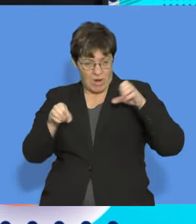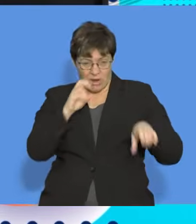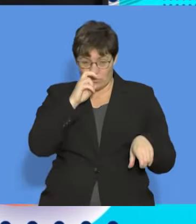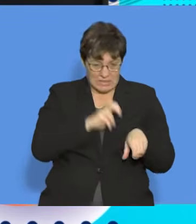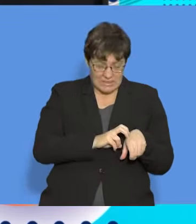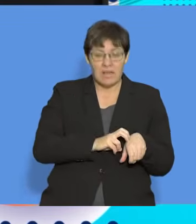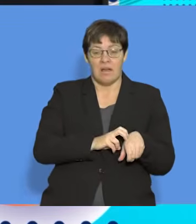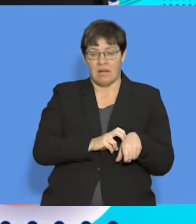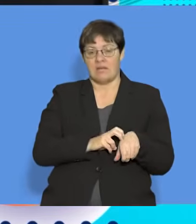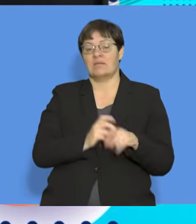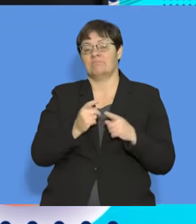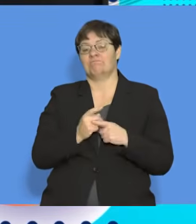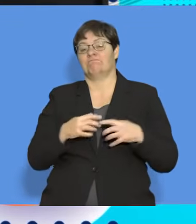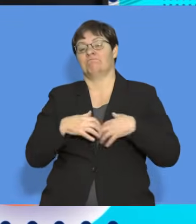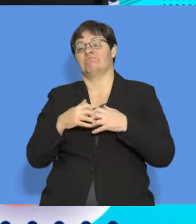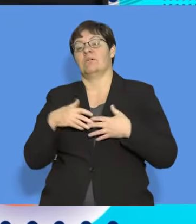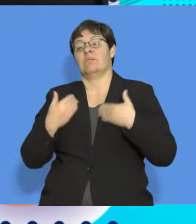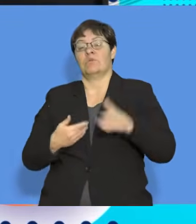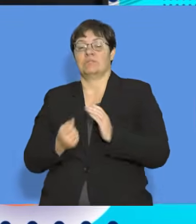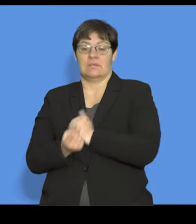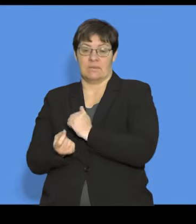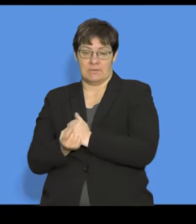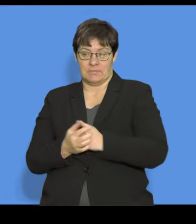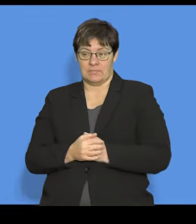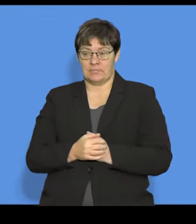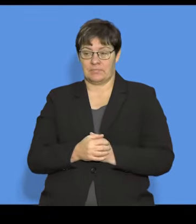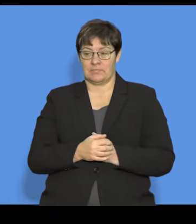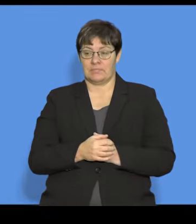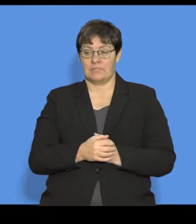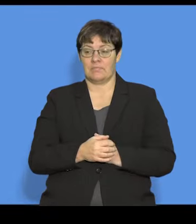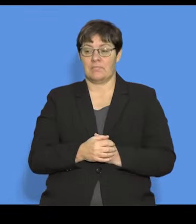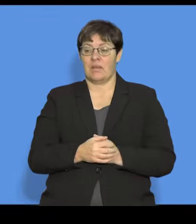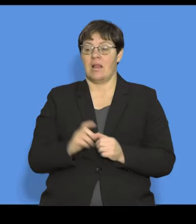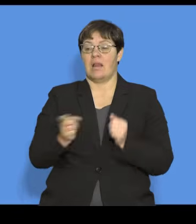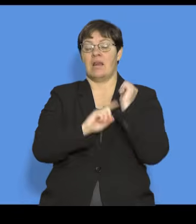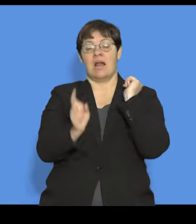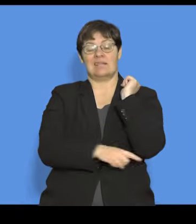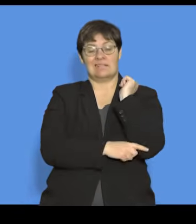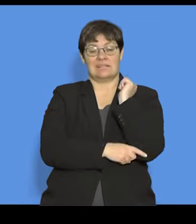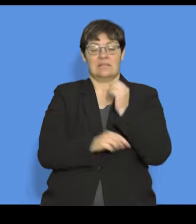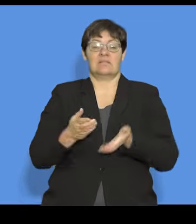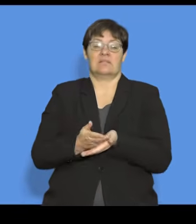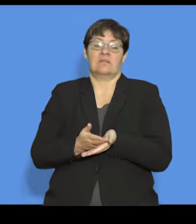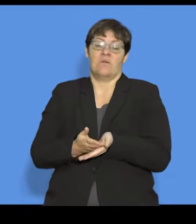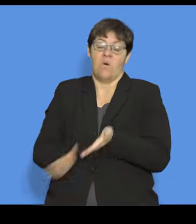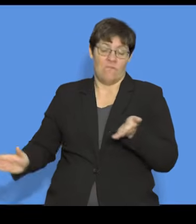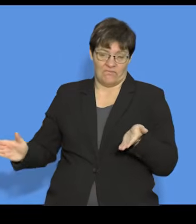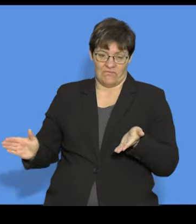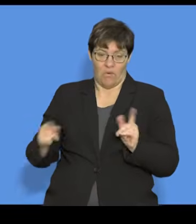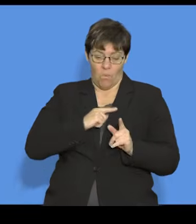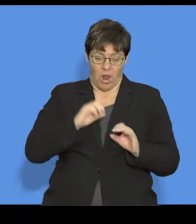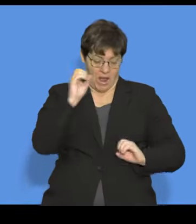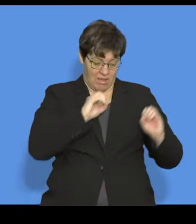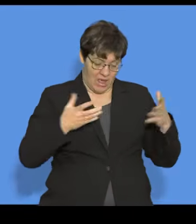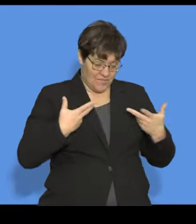when physiological processes occur. Right. And then finally, the process of releasing what is not needed